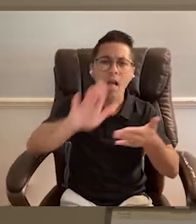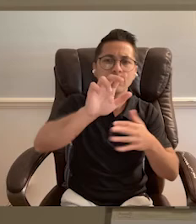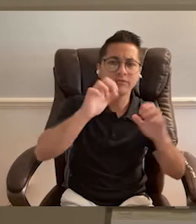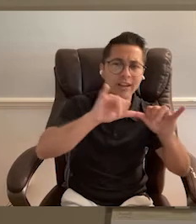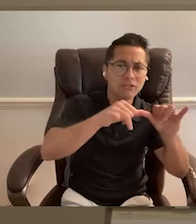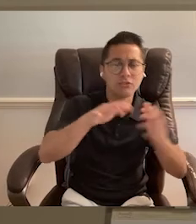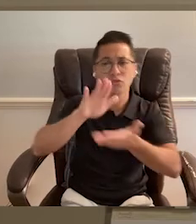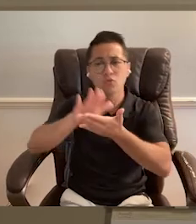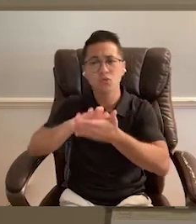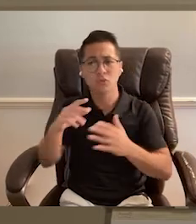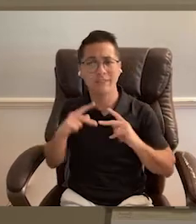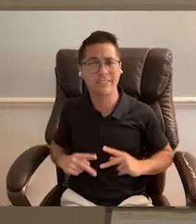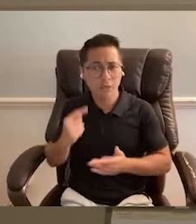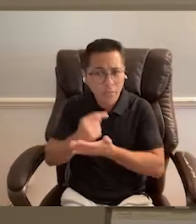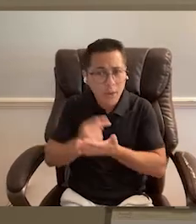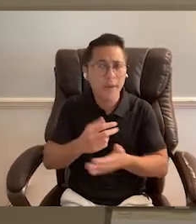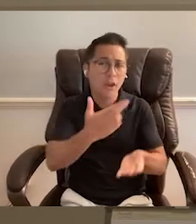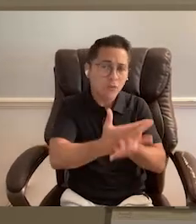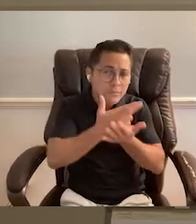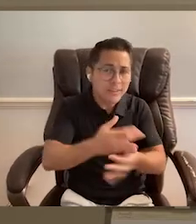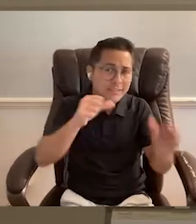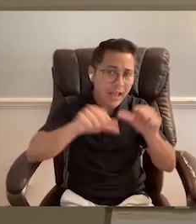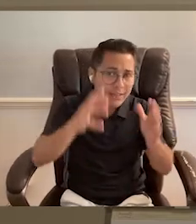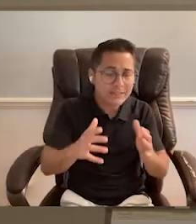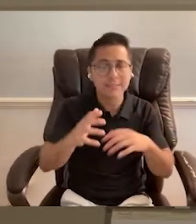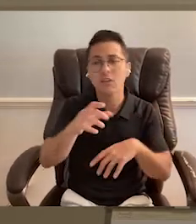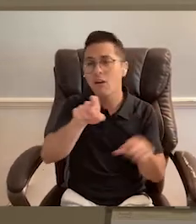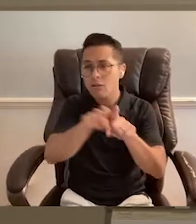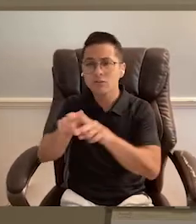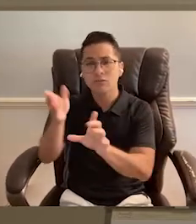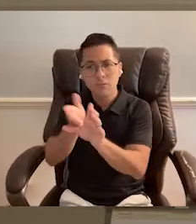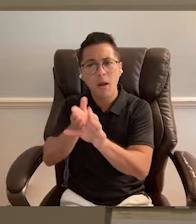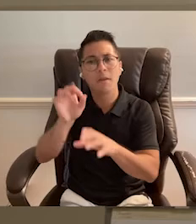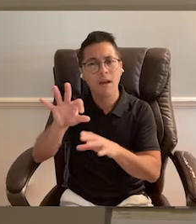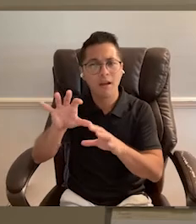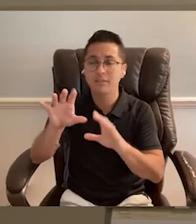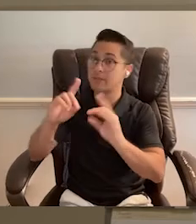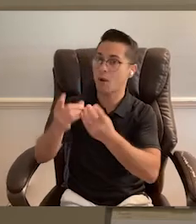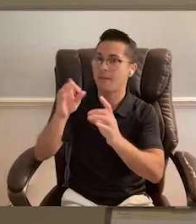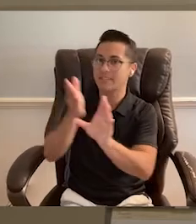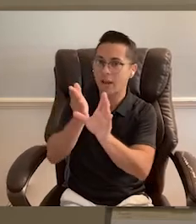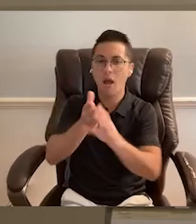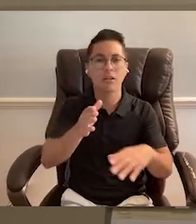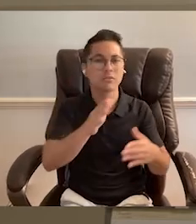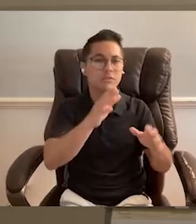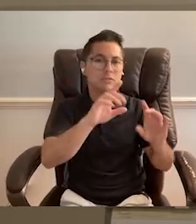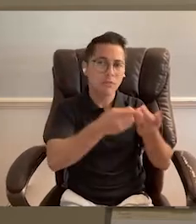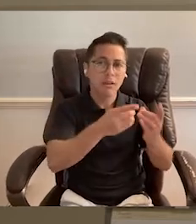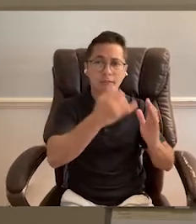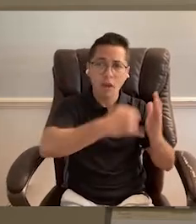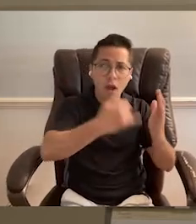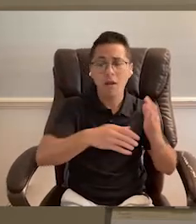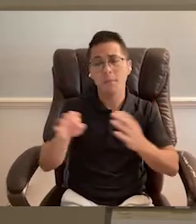researchers analyze activities of daily living, also movements on ramps and stairs, as well as sports and recreation-related